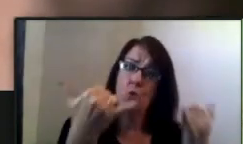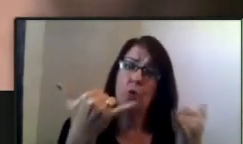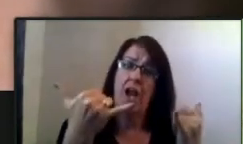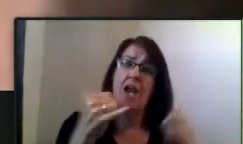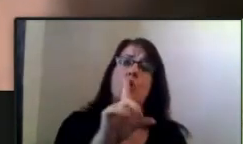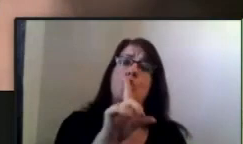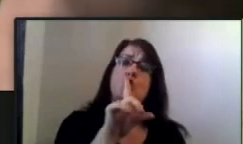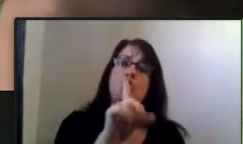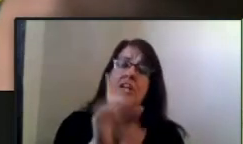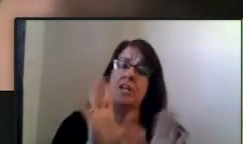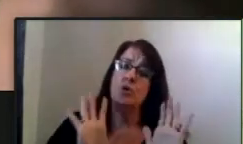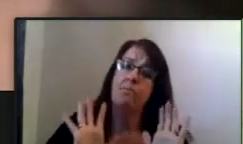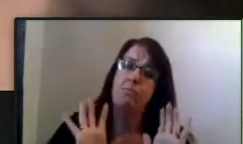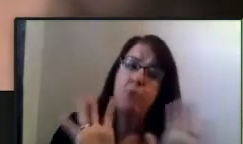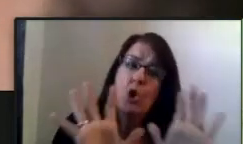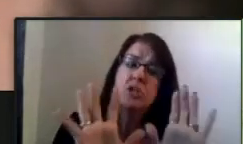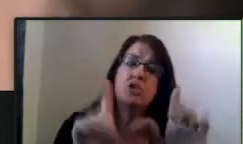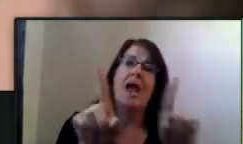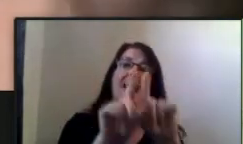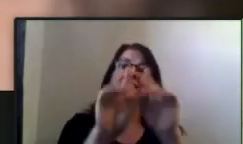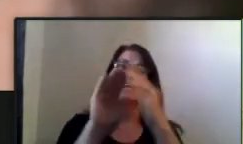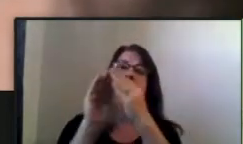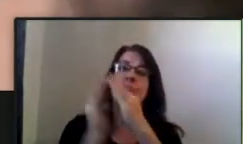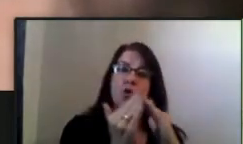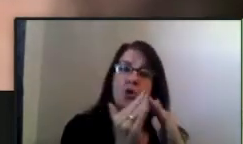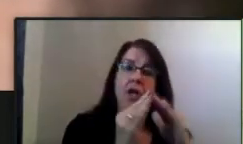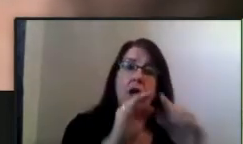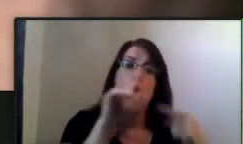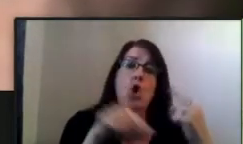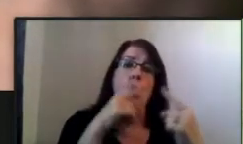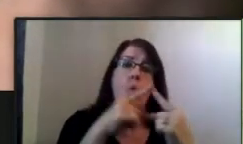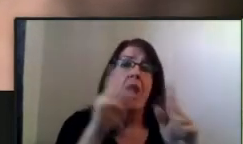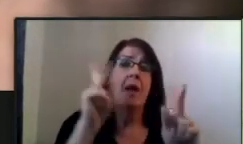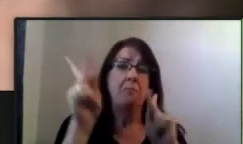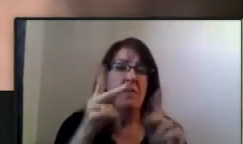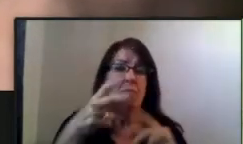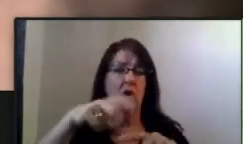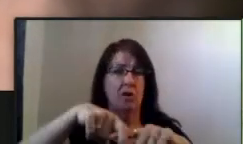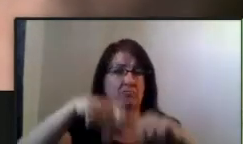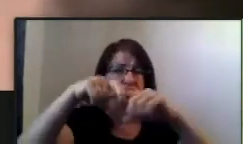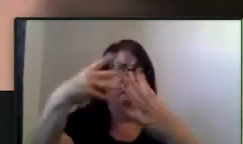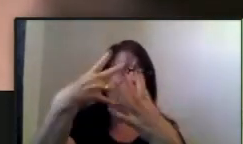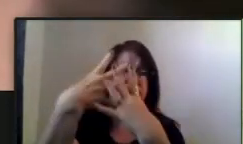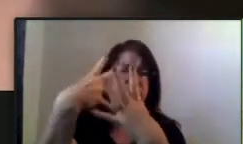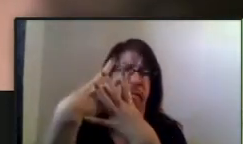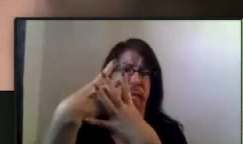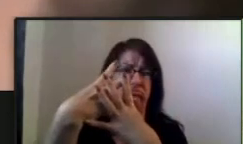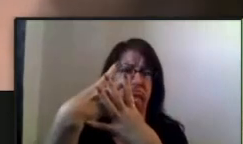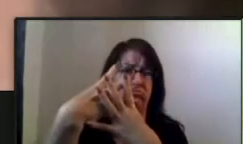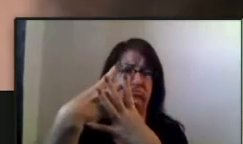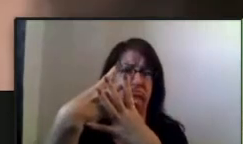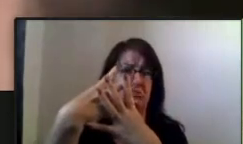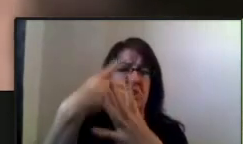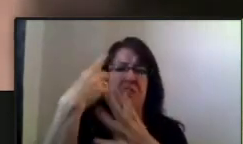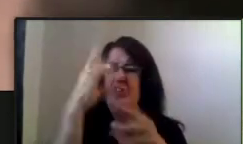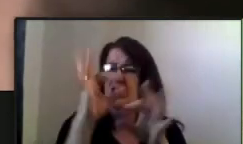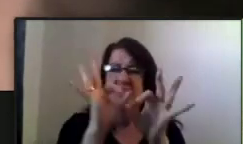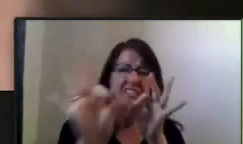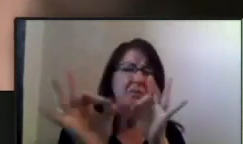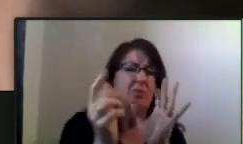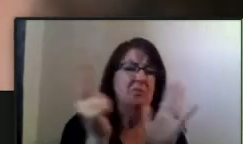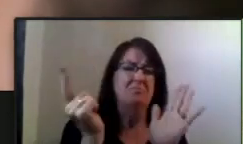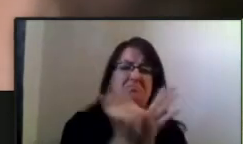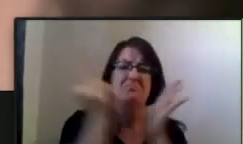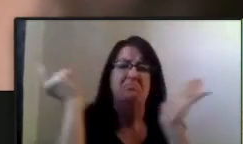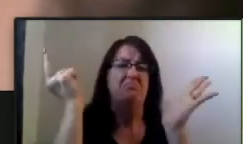to push as a community. When our folks are detained for a civil infraction in civil detention